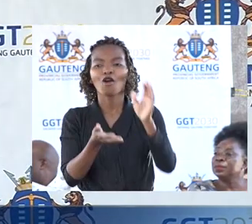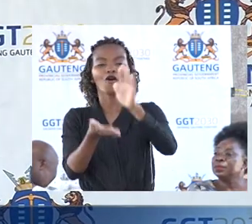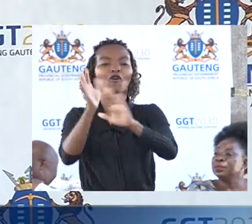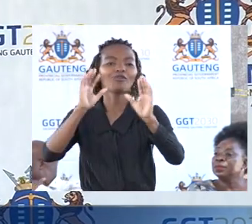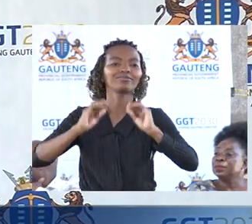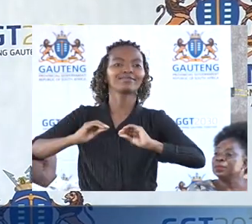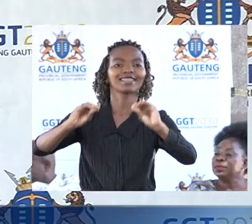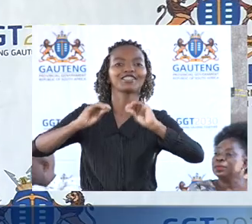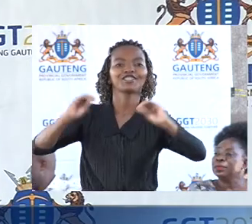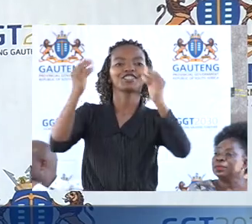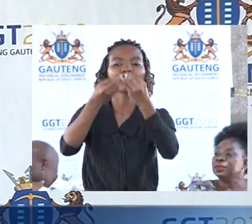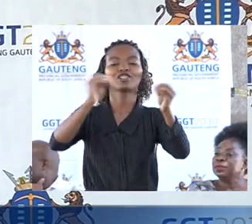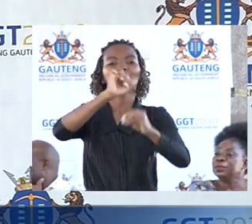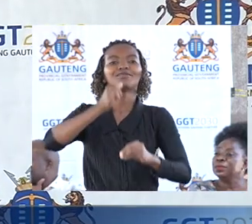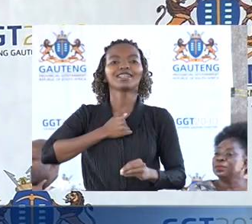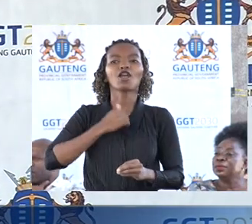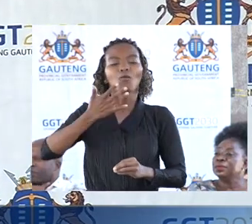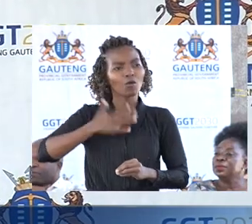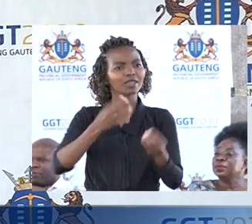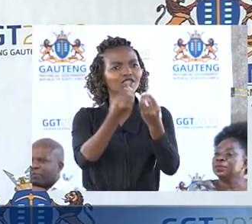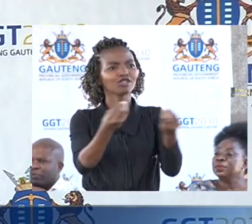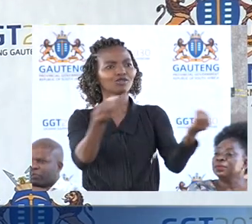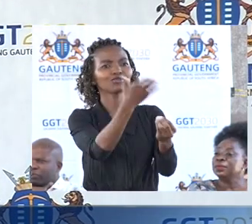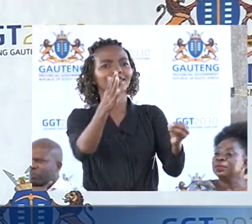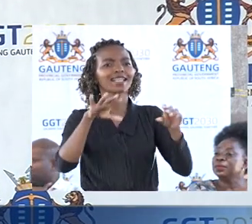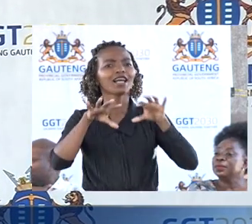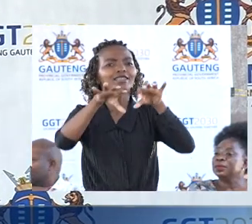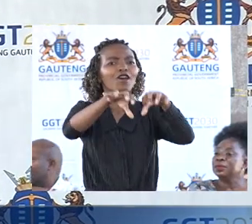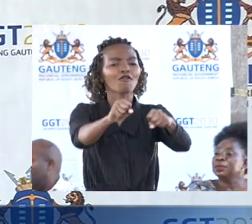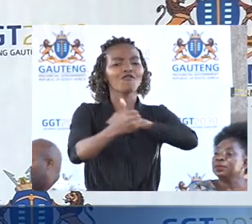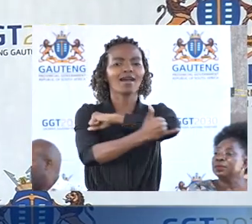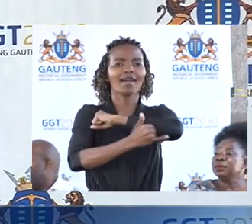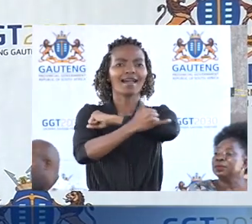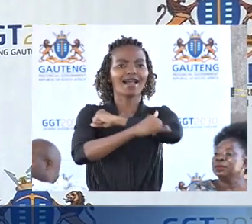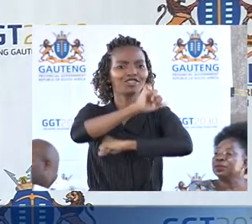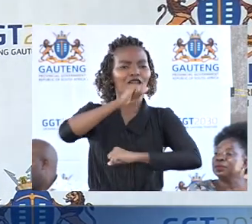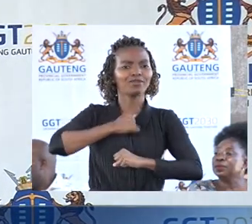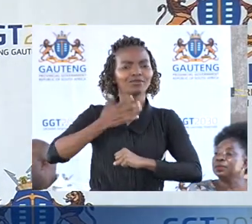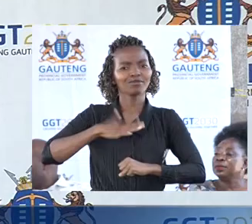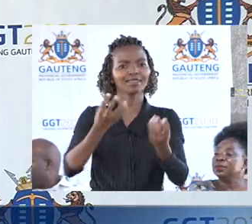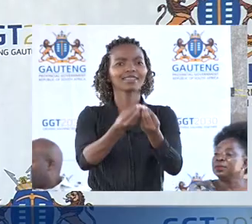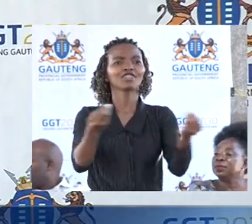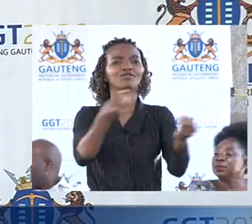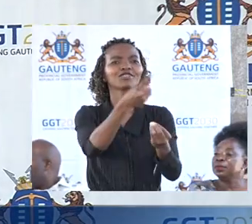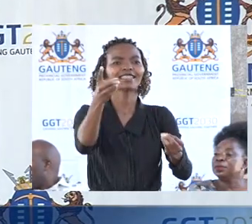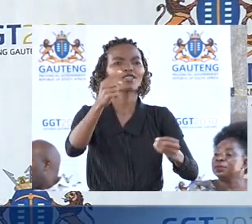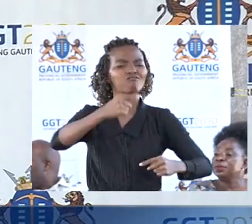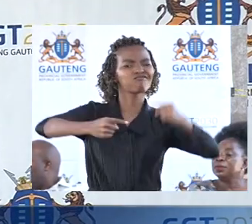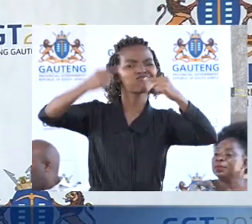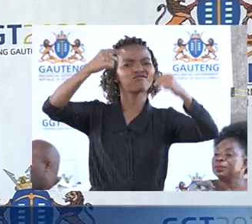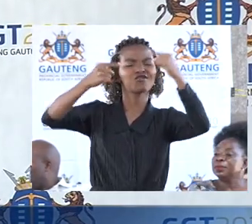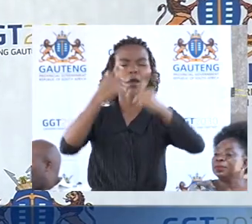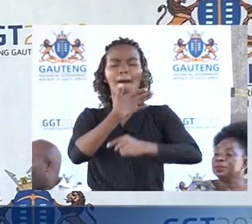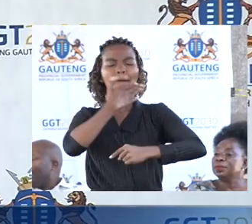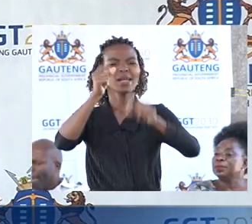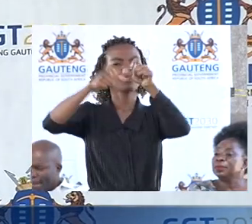ba rena, we want these kids to take over this country, and we want these kids to compete with the best in the